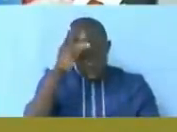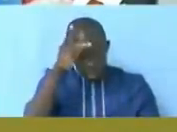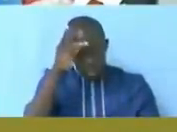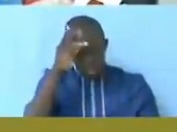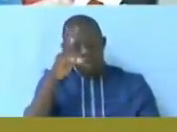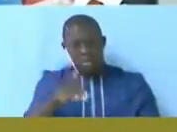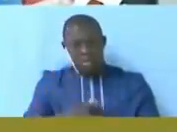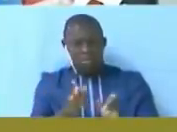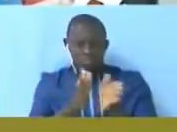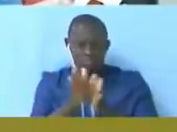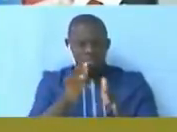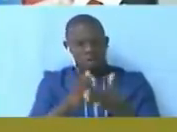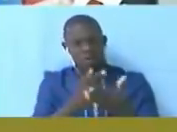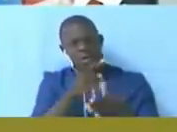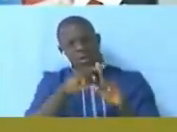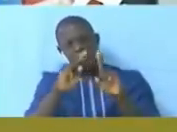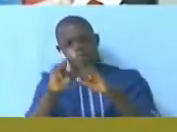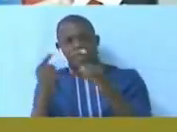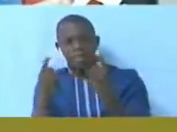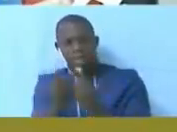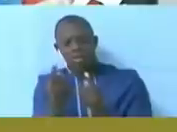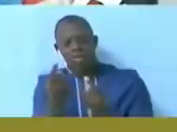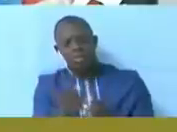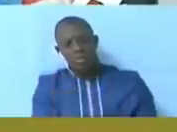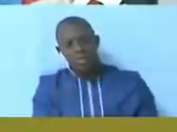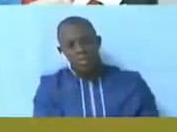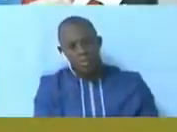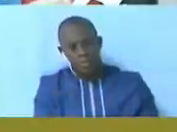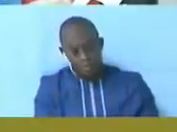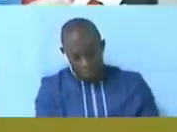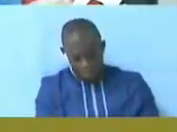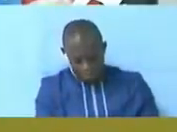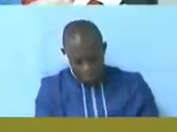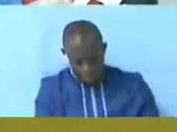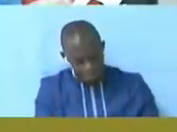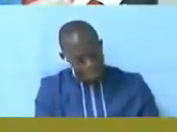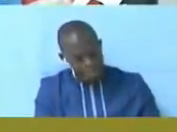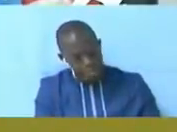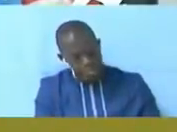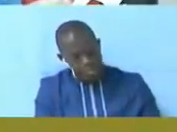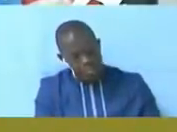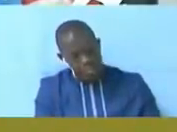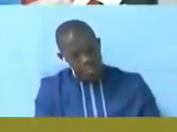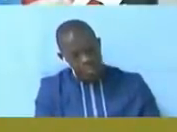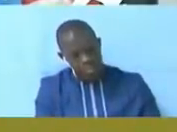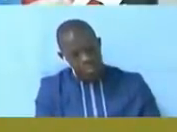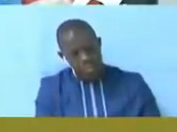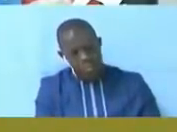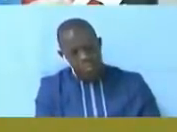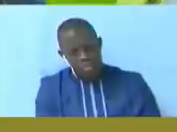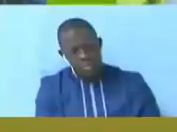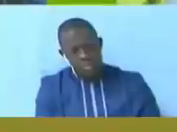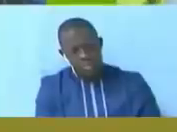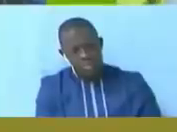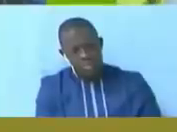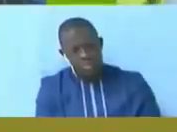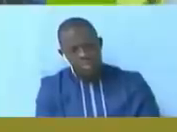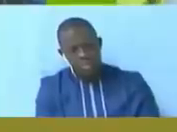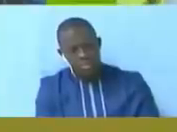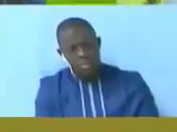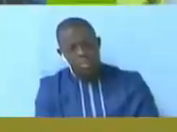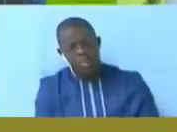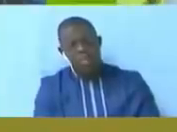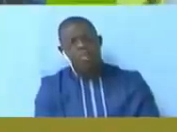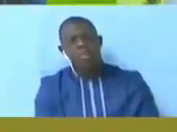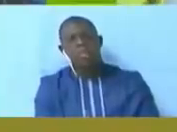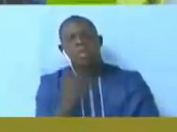influence whatsoever? Okay, sinying fo ila londo re yala na fo politiko dunda ko nyi kono nyadu nyasi yobe nyasi yodo nyama ba. Did those